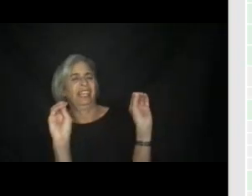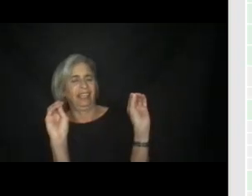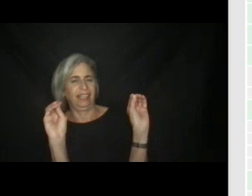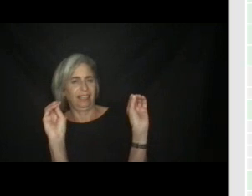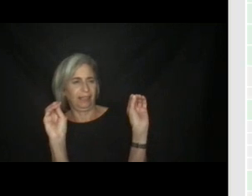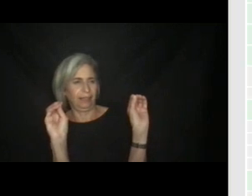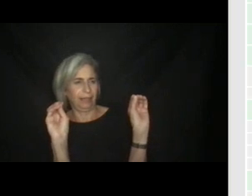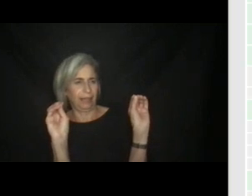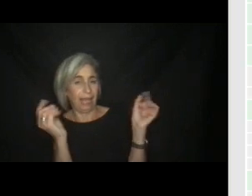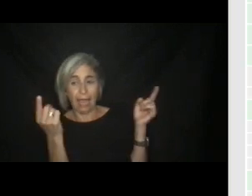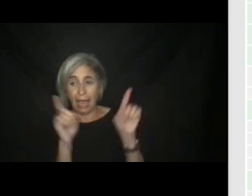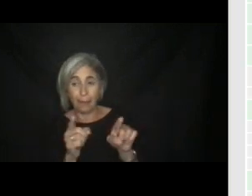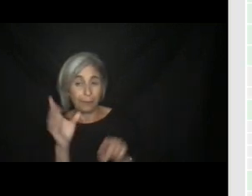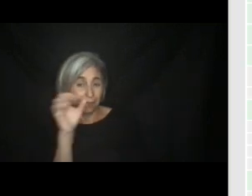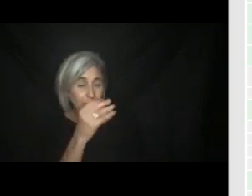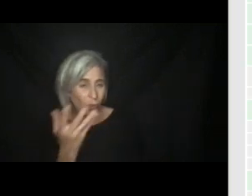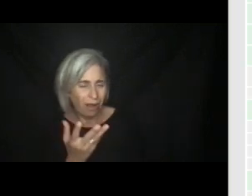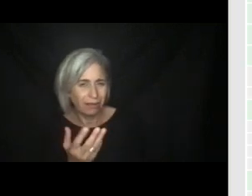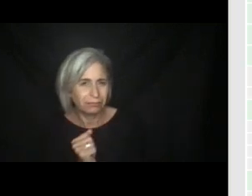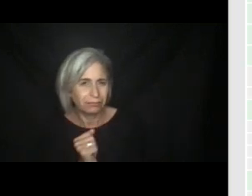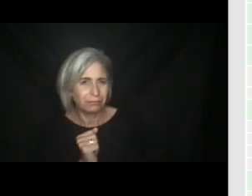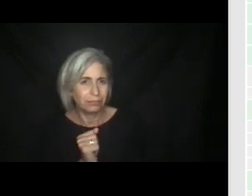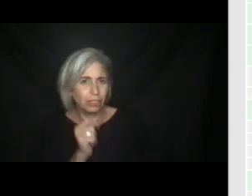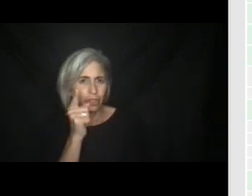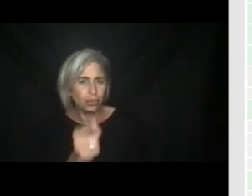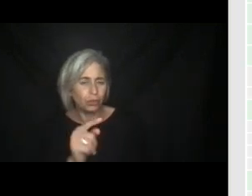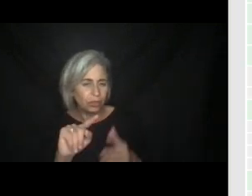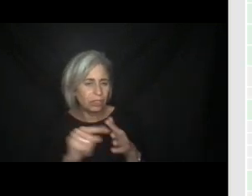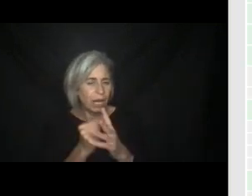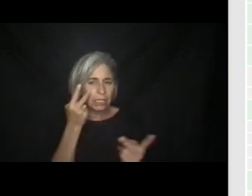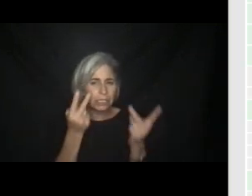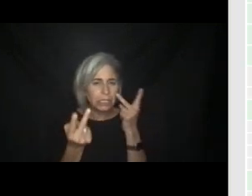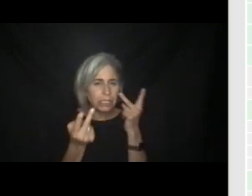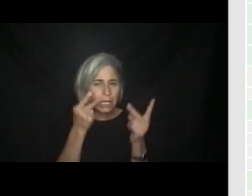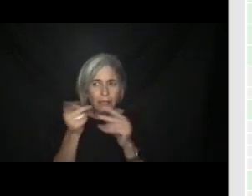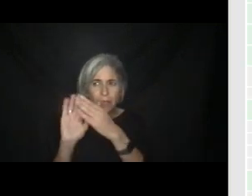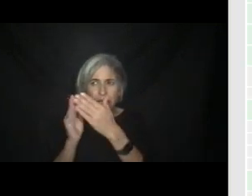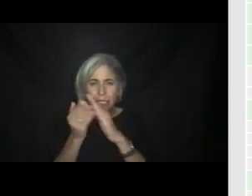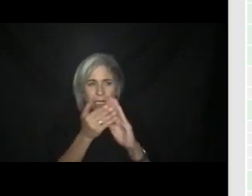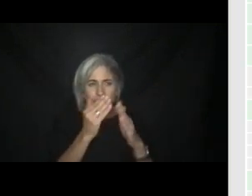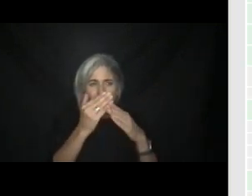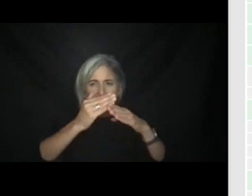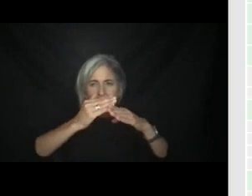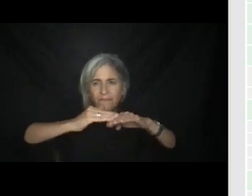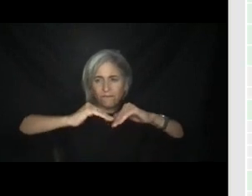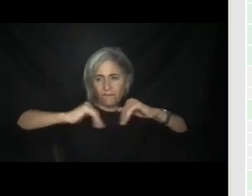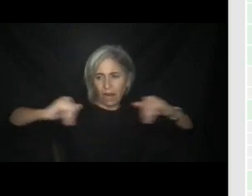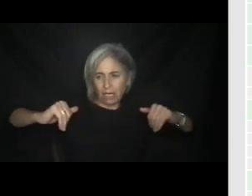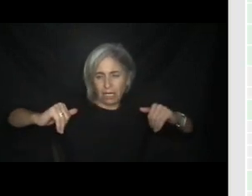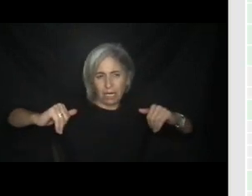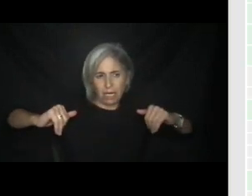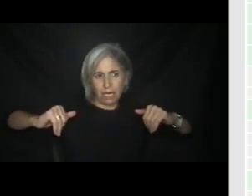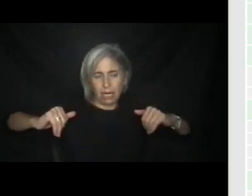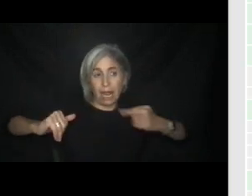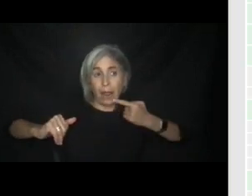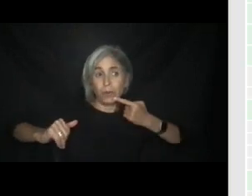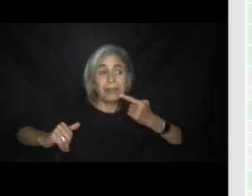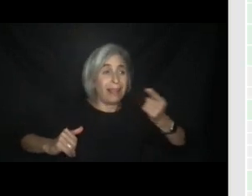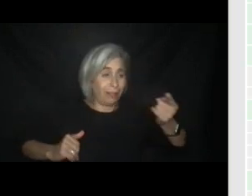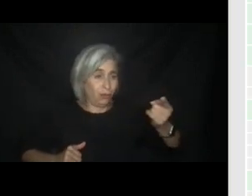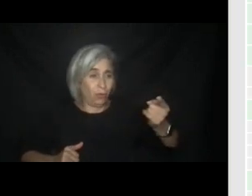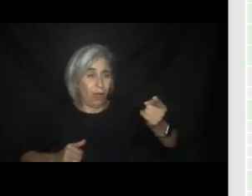And guess what? And that's when you start seeing this city really get divided, okay? Because I can tell you,